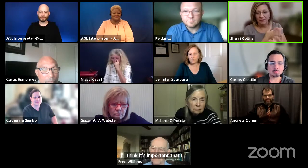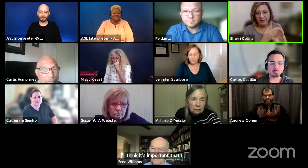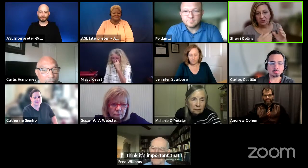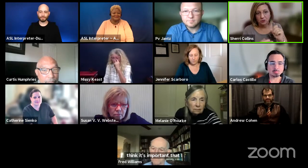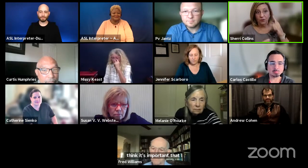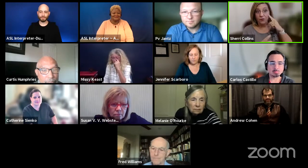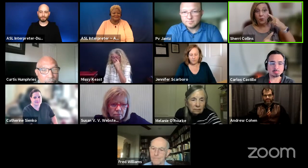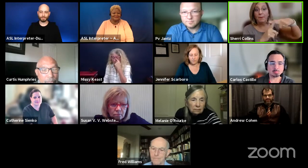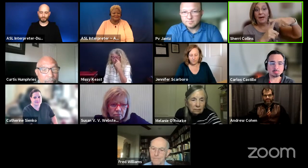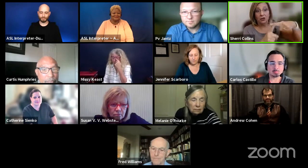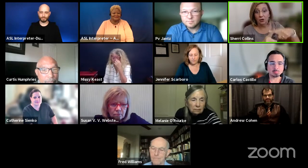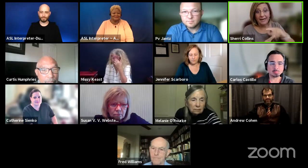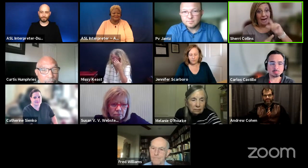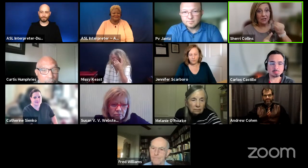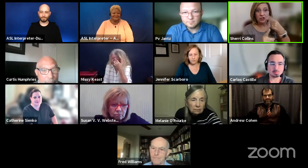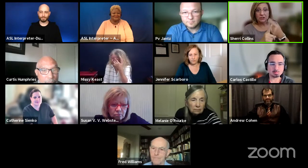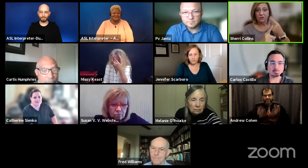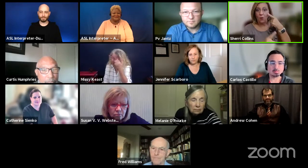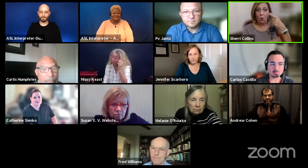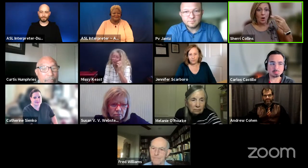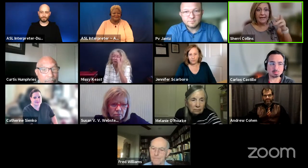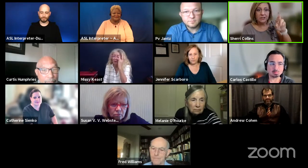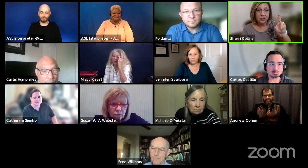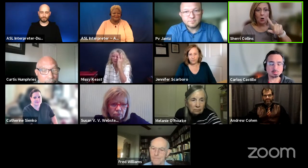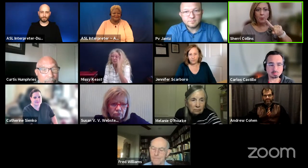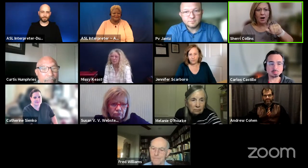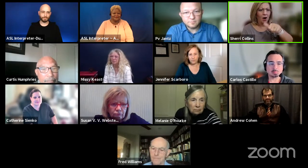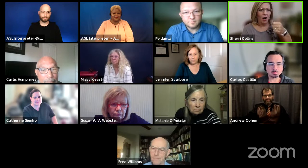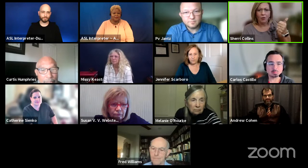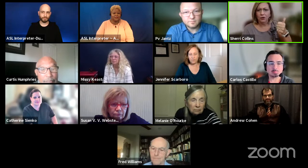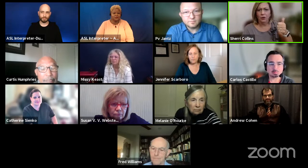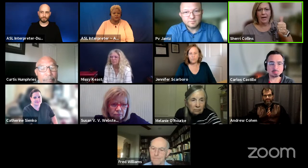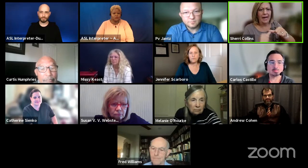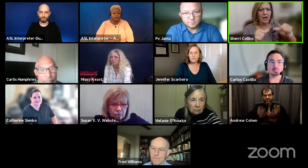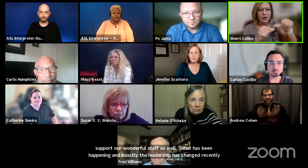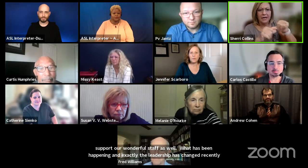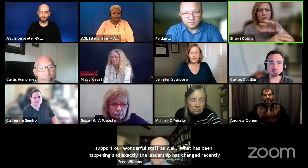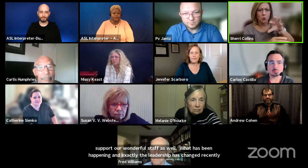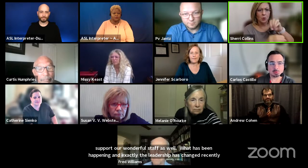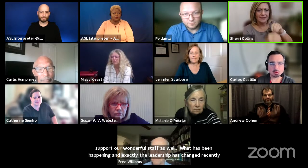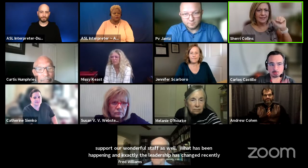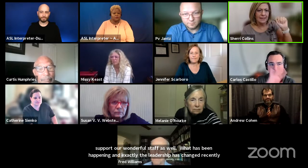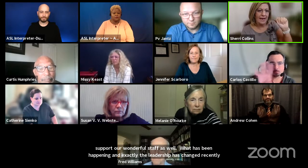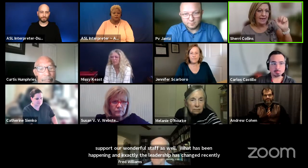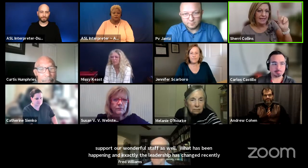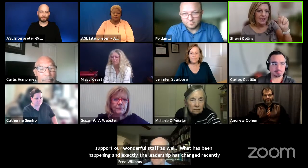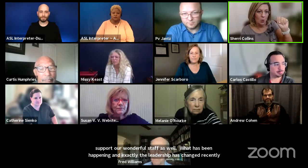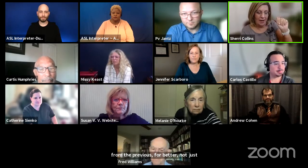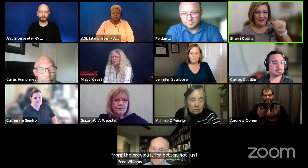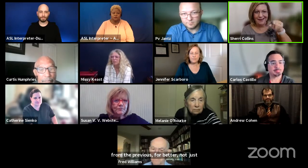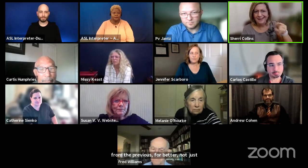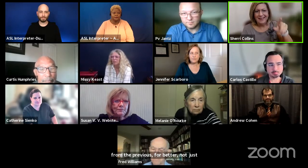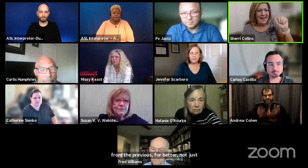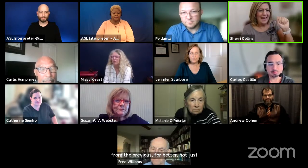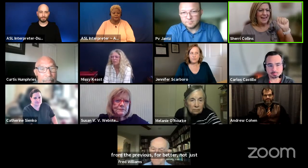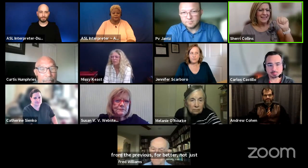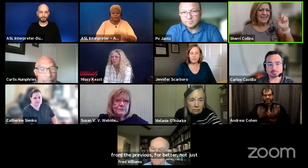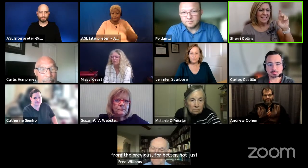the previous for better, not just for AHR, but other areas within